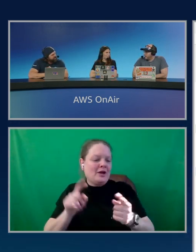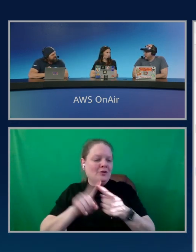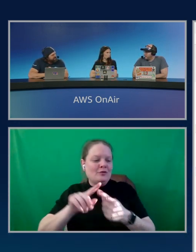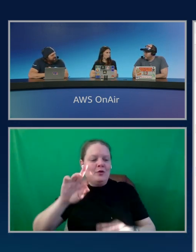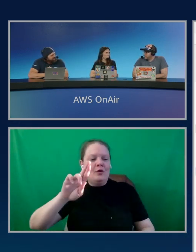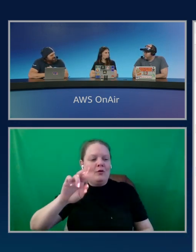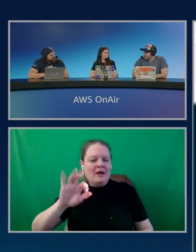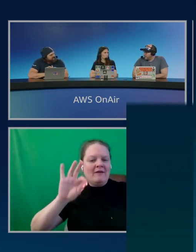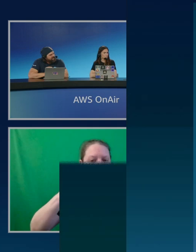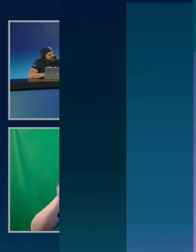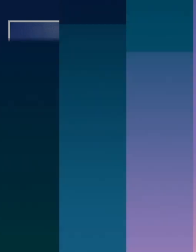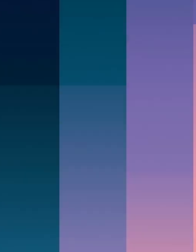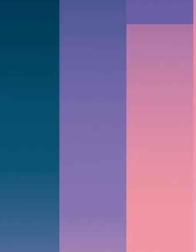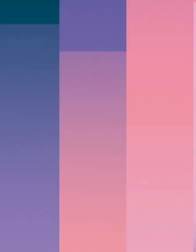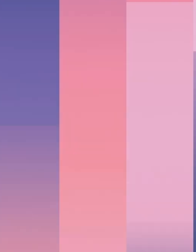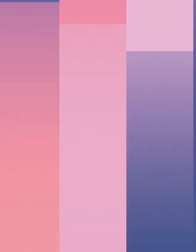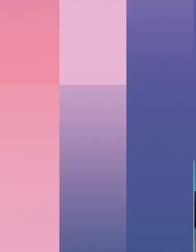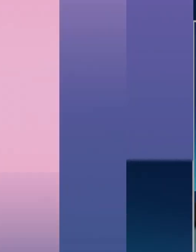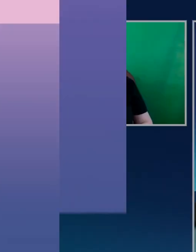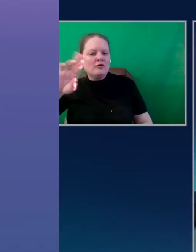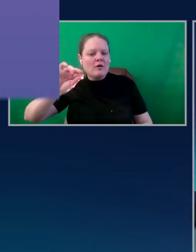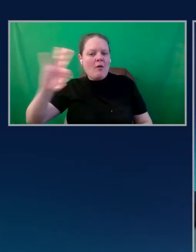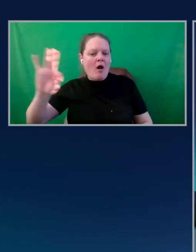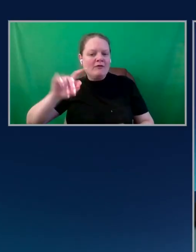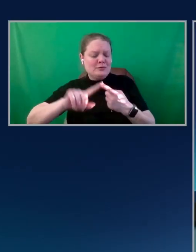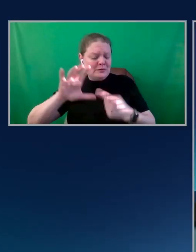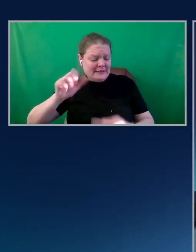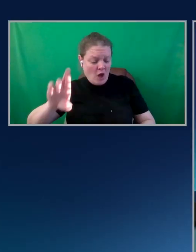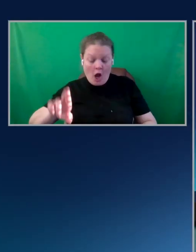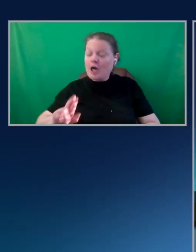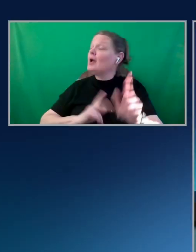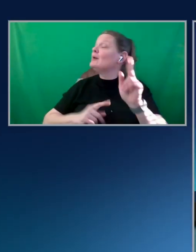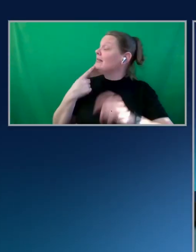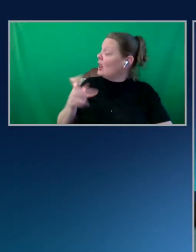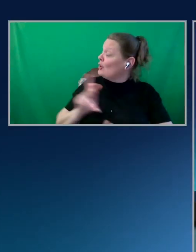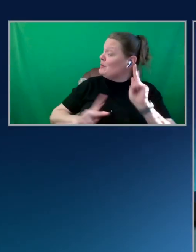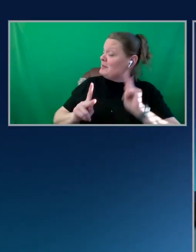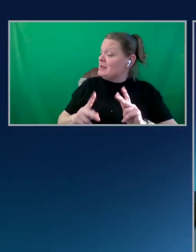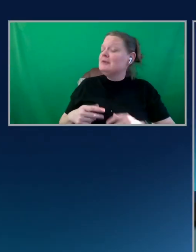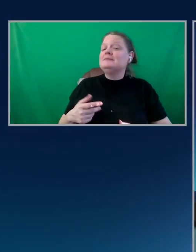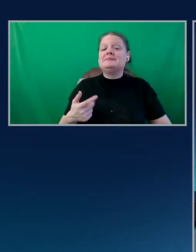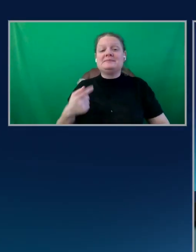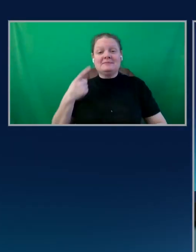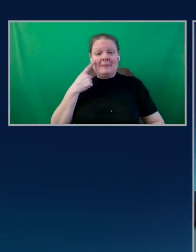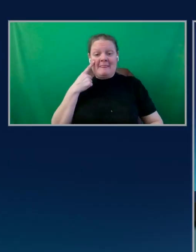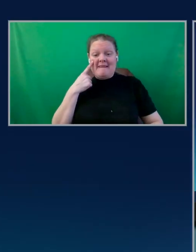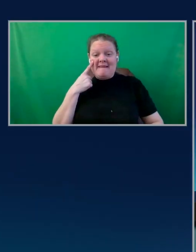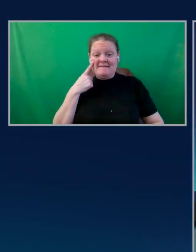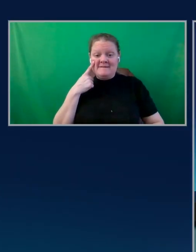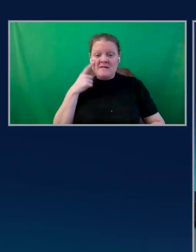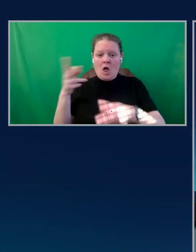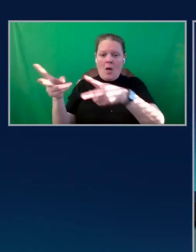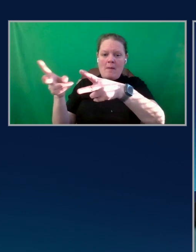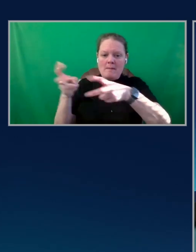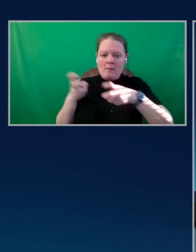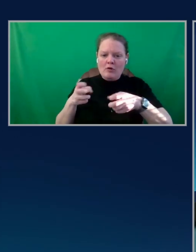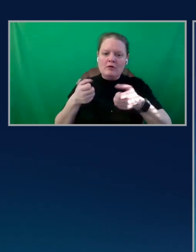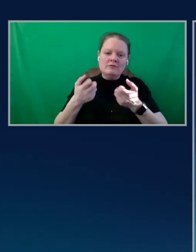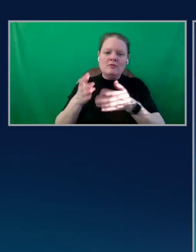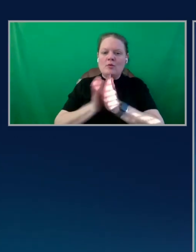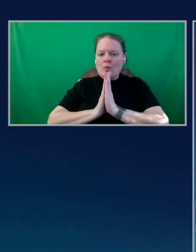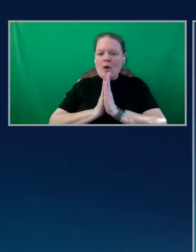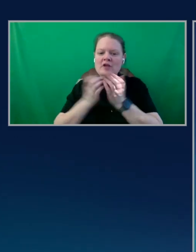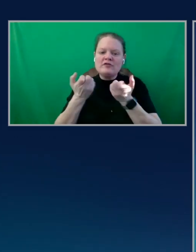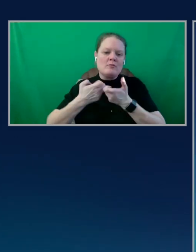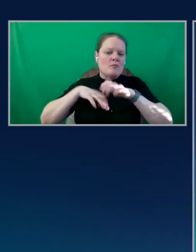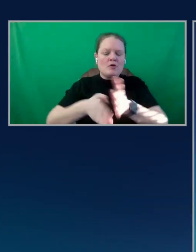into a CR? I tell you, people's I think, pull request, merge request, it's pretty prehistoric when I talk to a